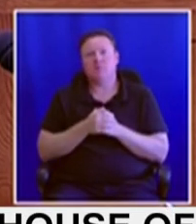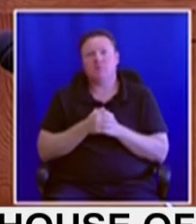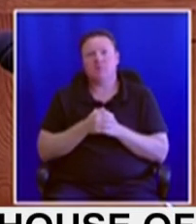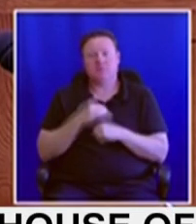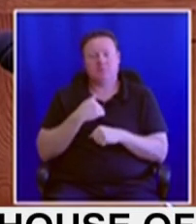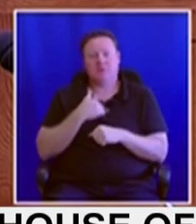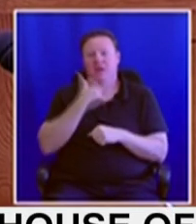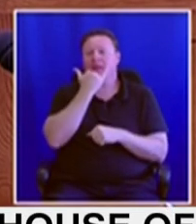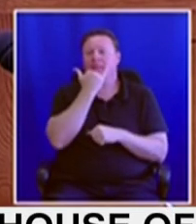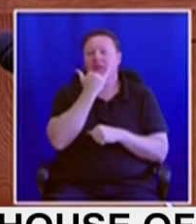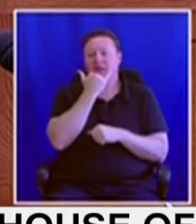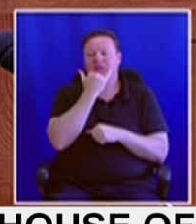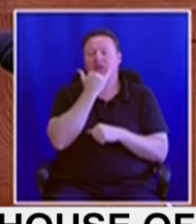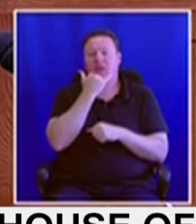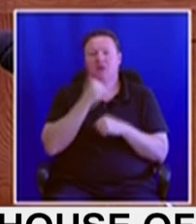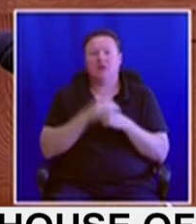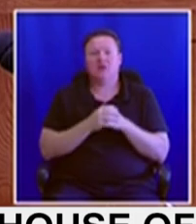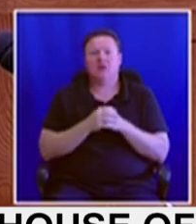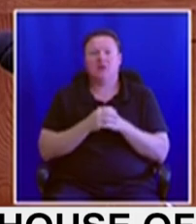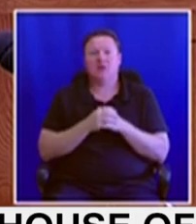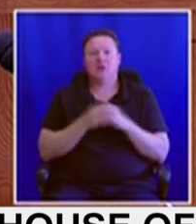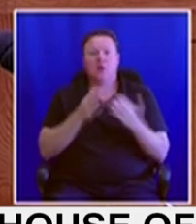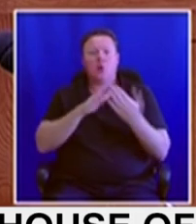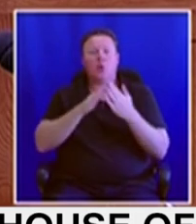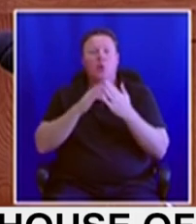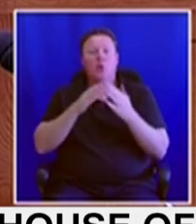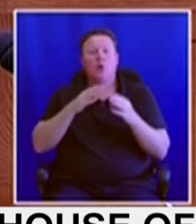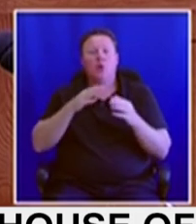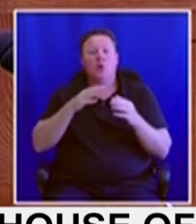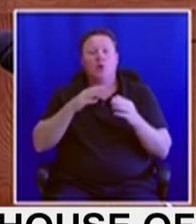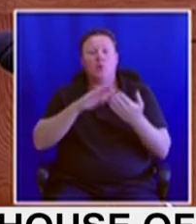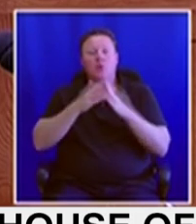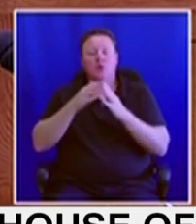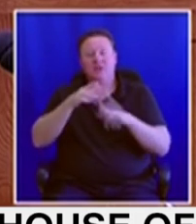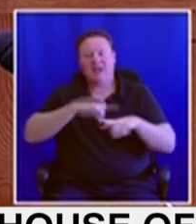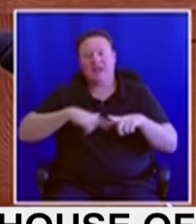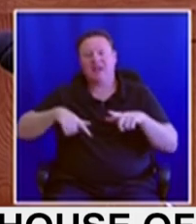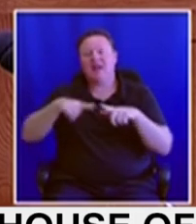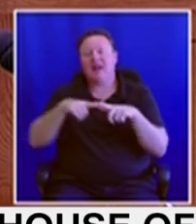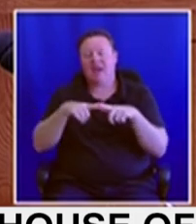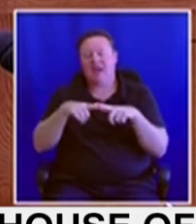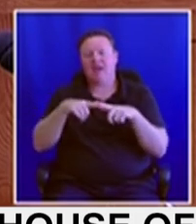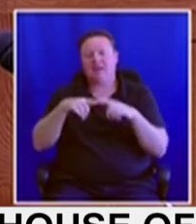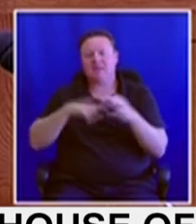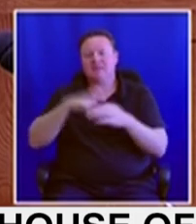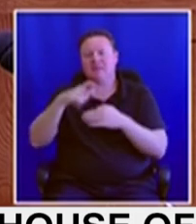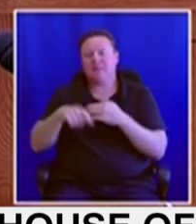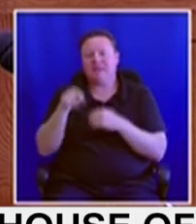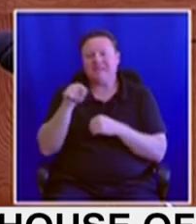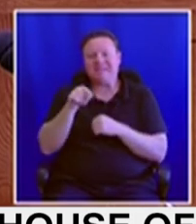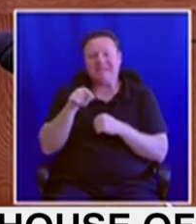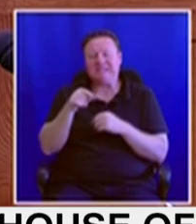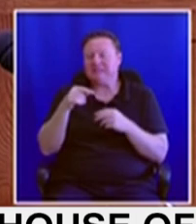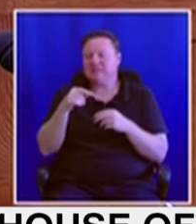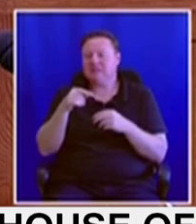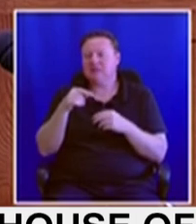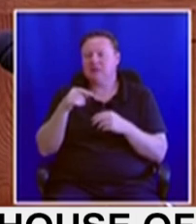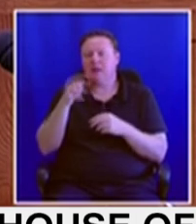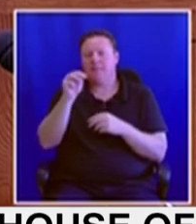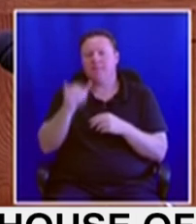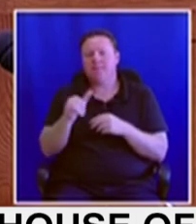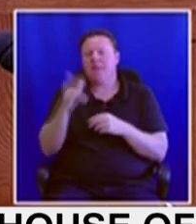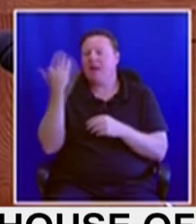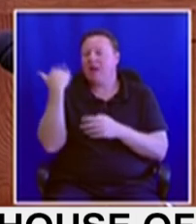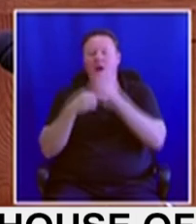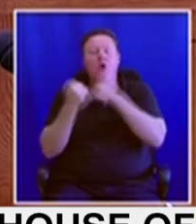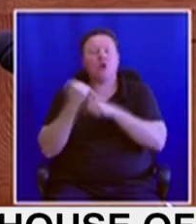pleased that the long-awaited communal land administration and tenure summit finally took place in May of